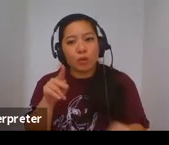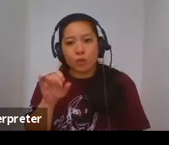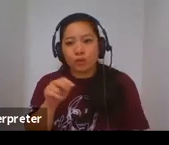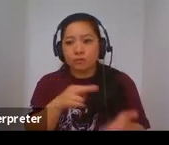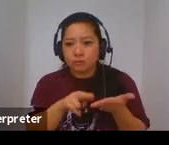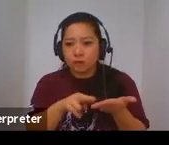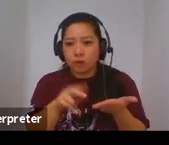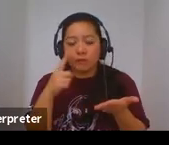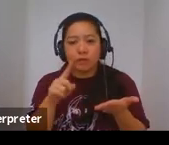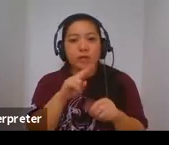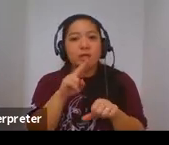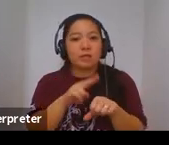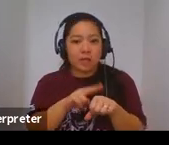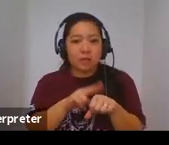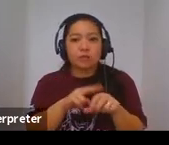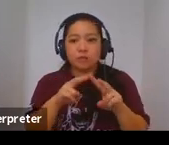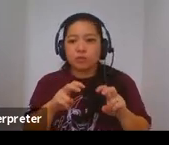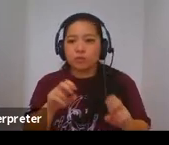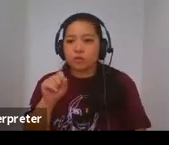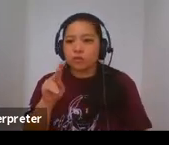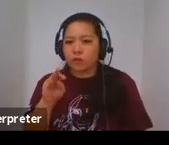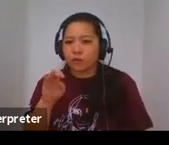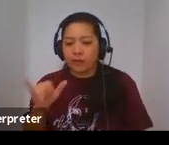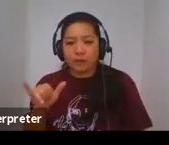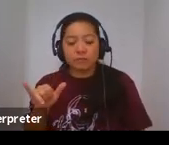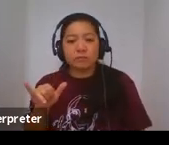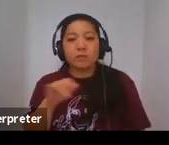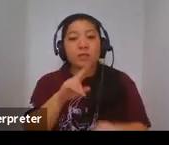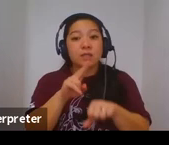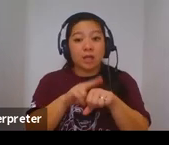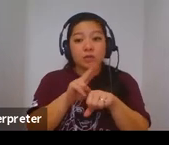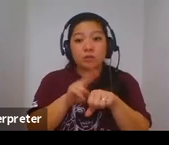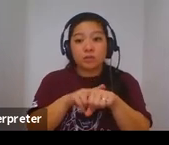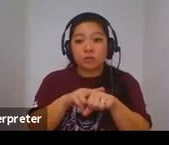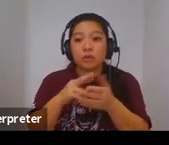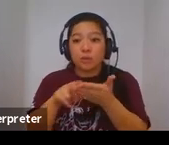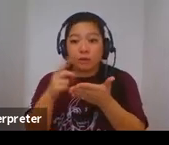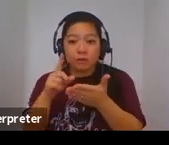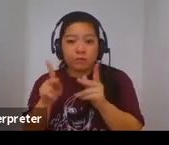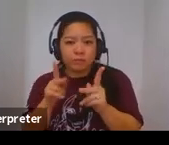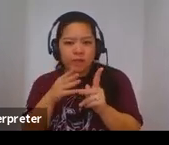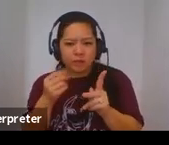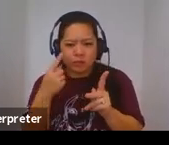Crime Victimization Survey. And then we see in 2018, we see a